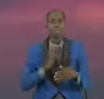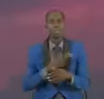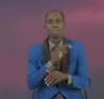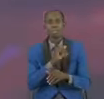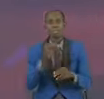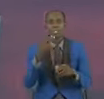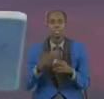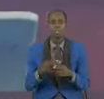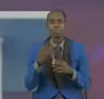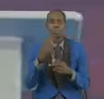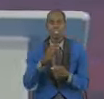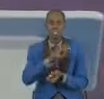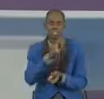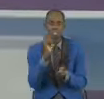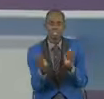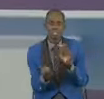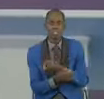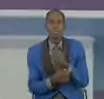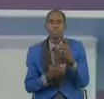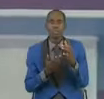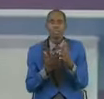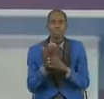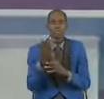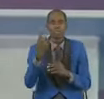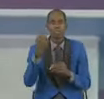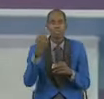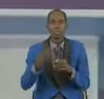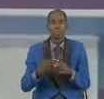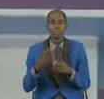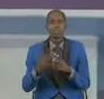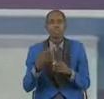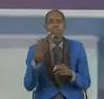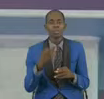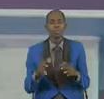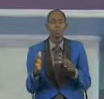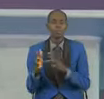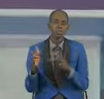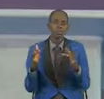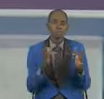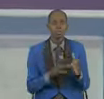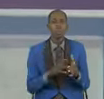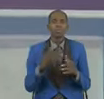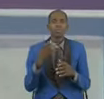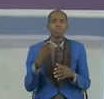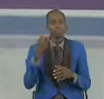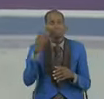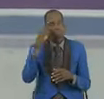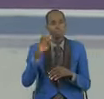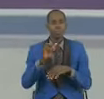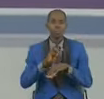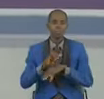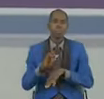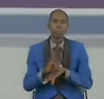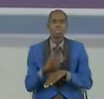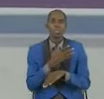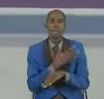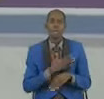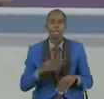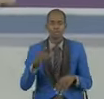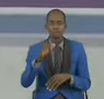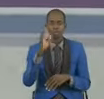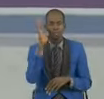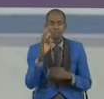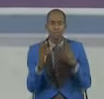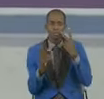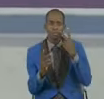transformation through the name of Jesus for ministry. And you will see from